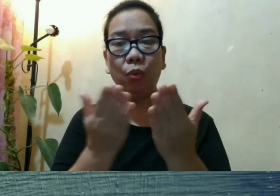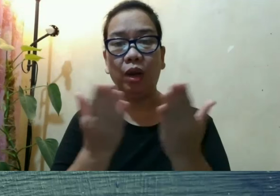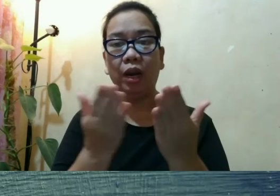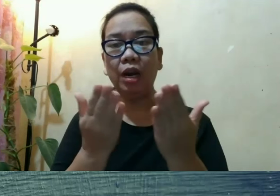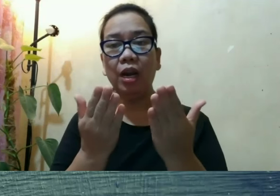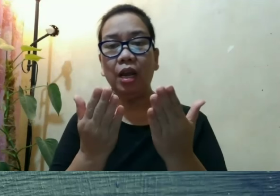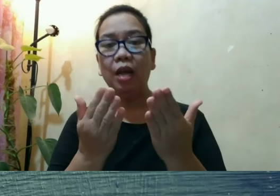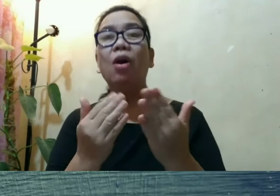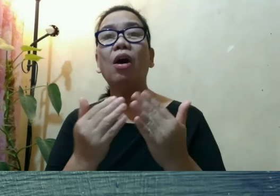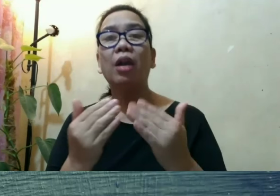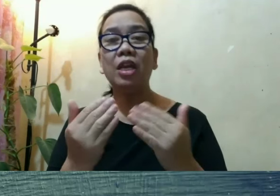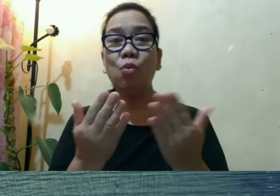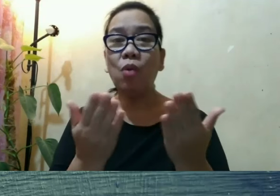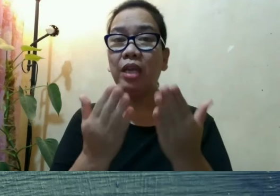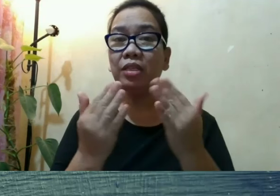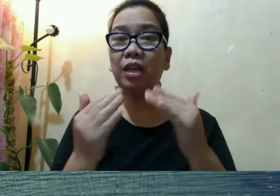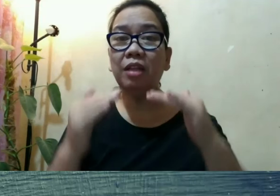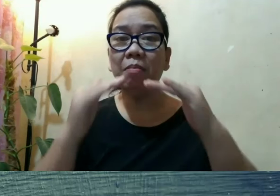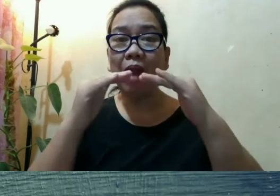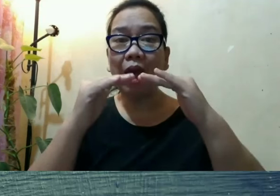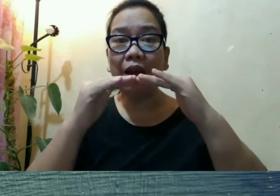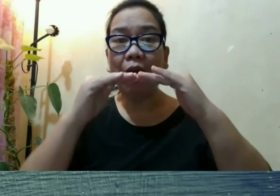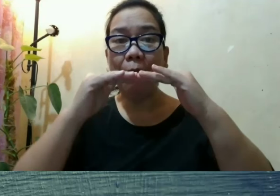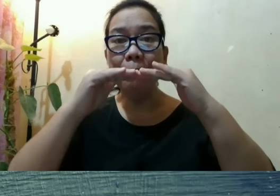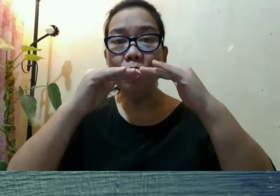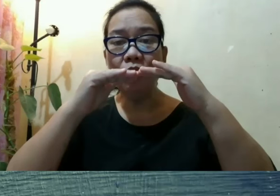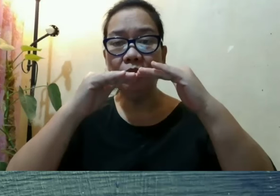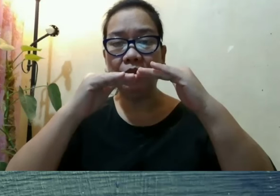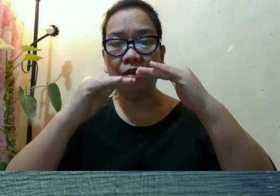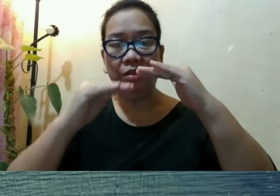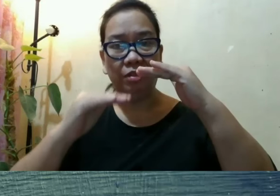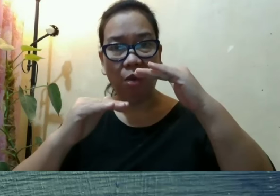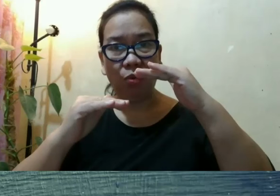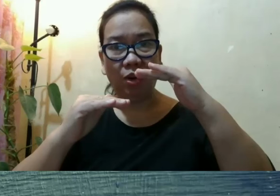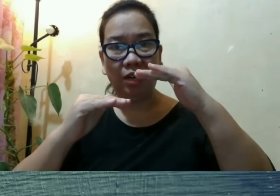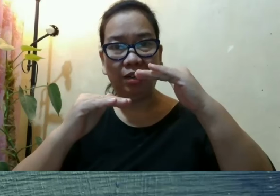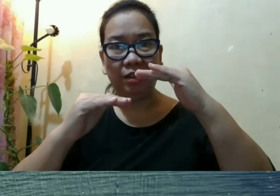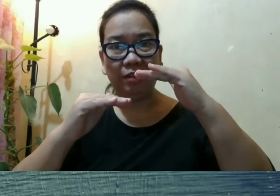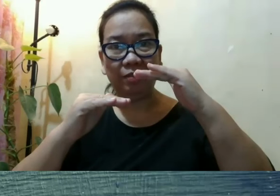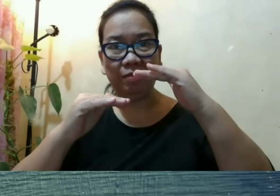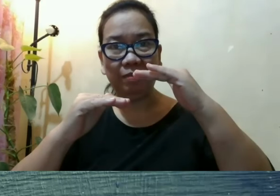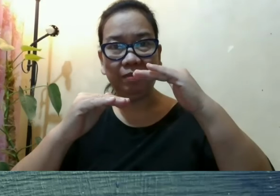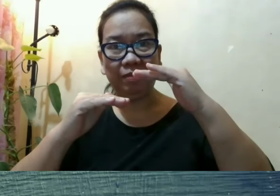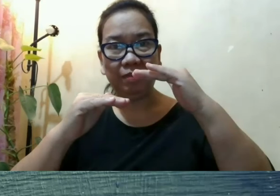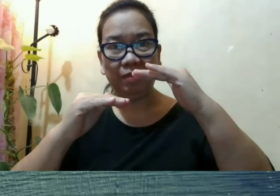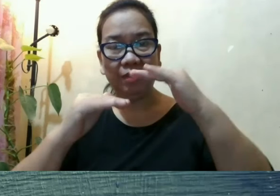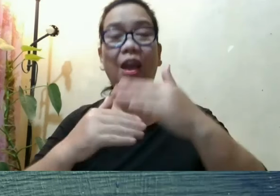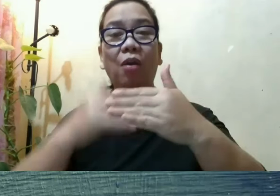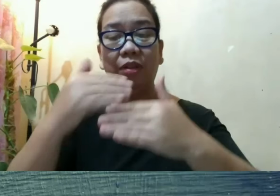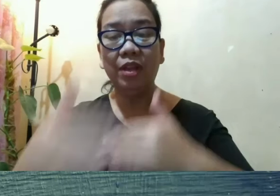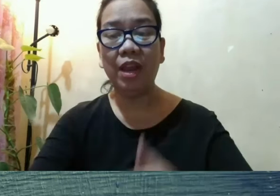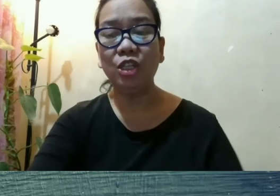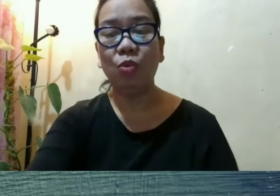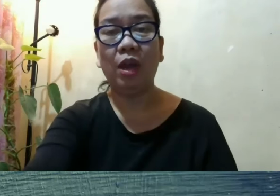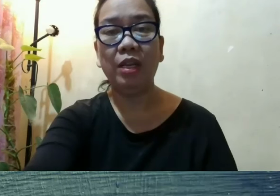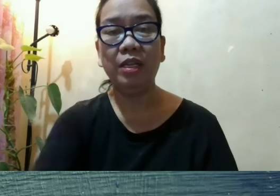is where in which the block move downward. Now,